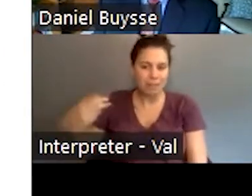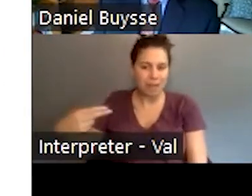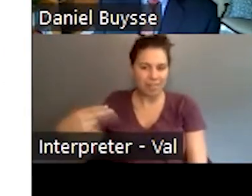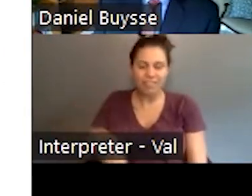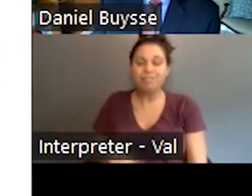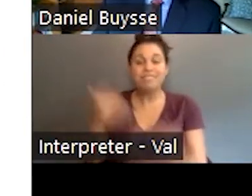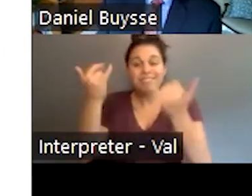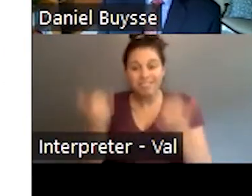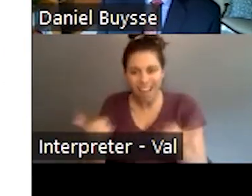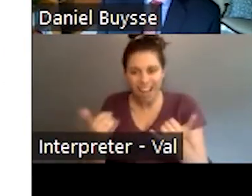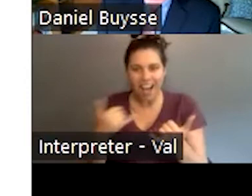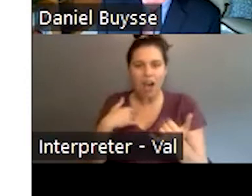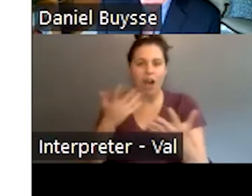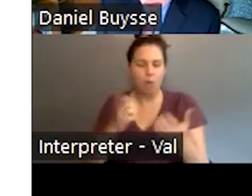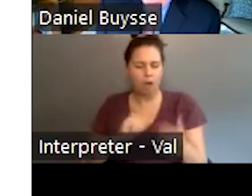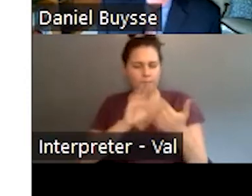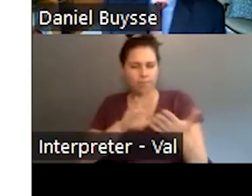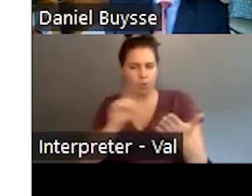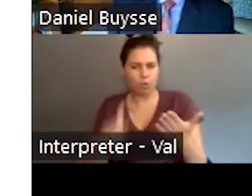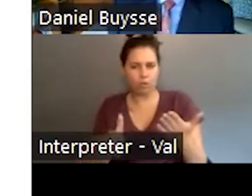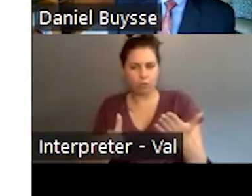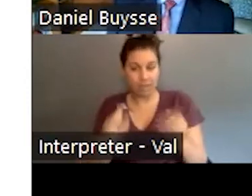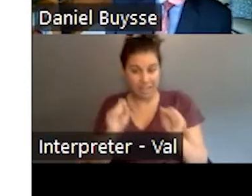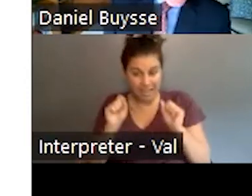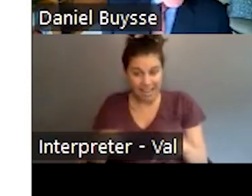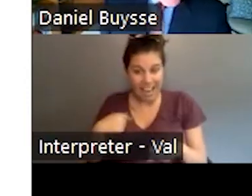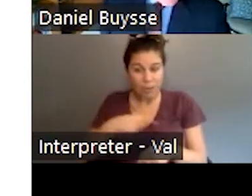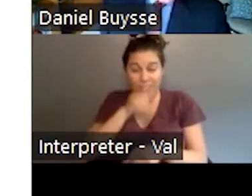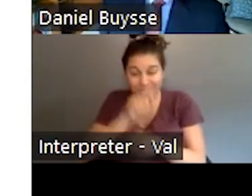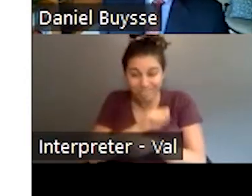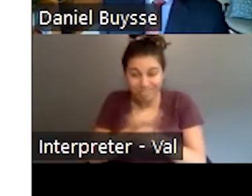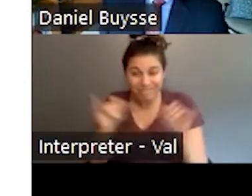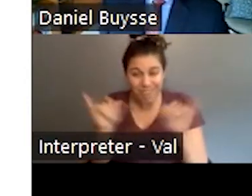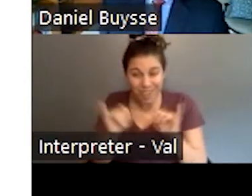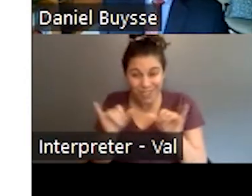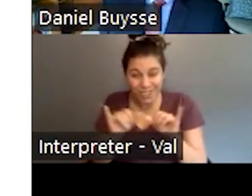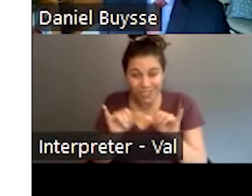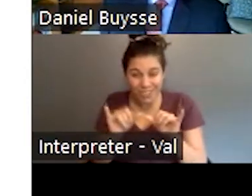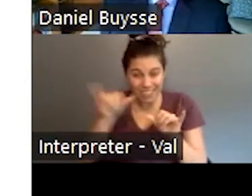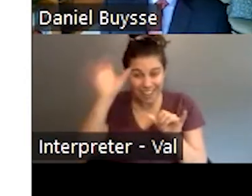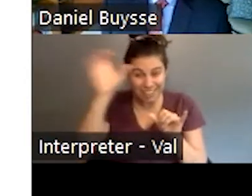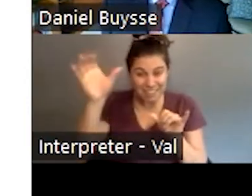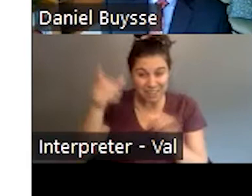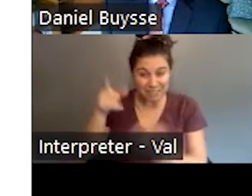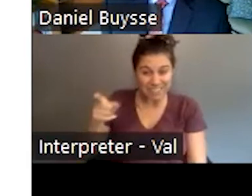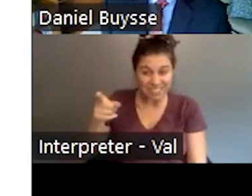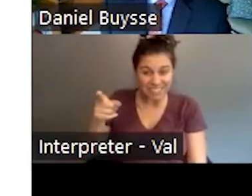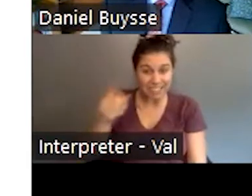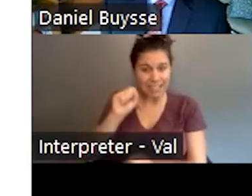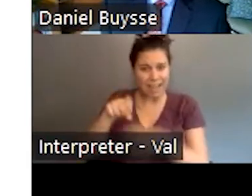to address the question of whether or not we can actually measure this construct in a reliable and valid